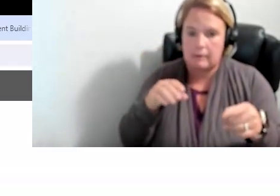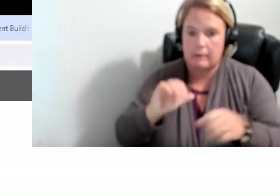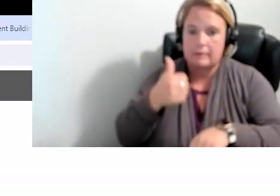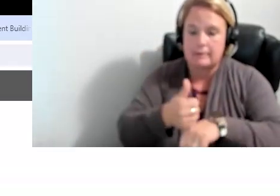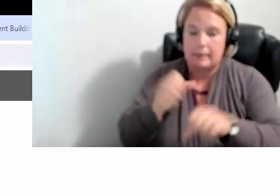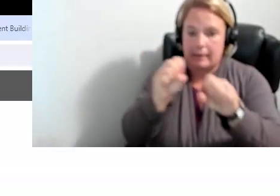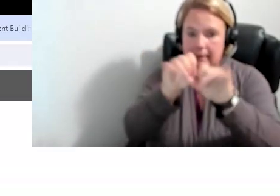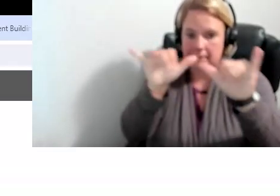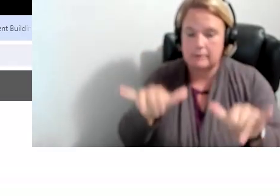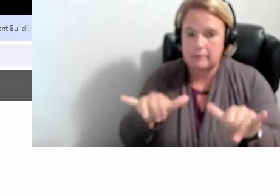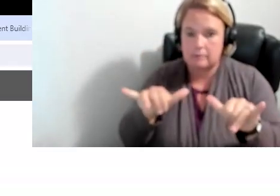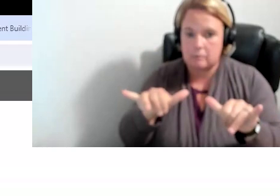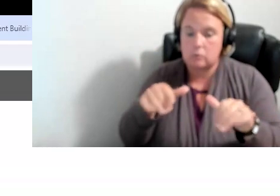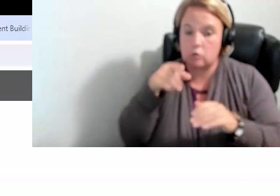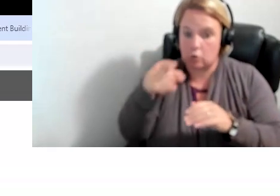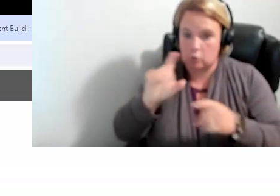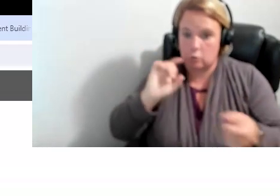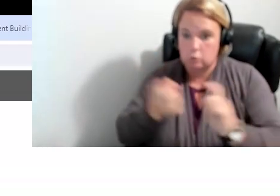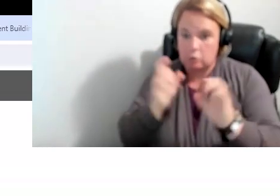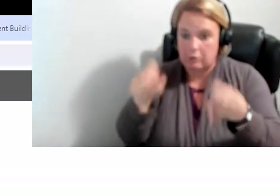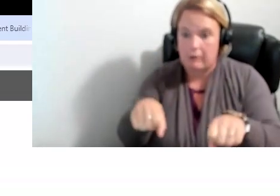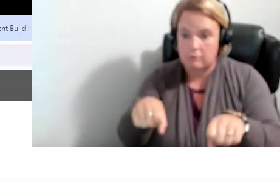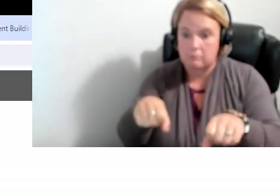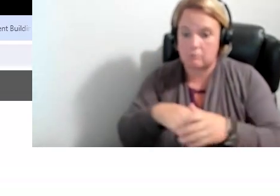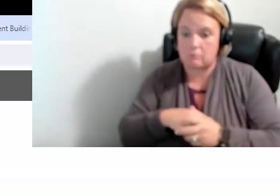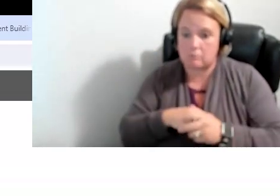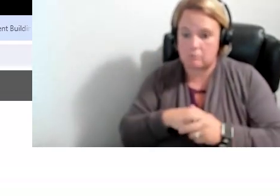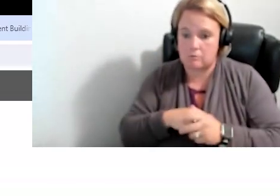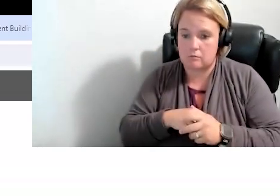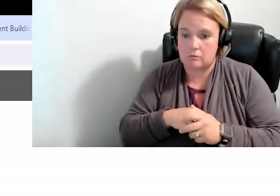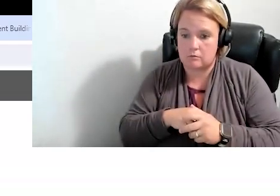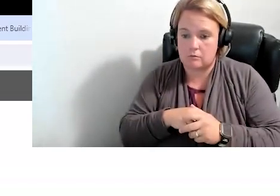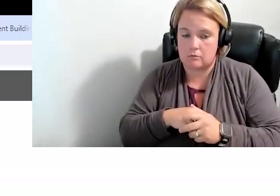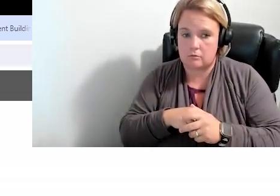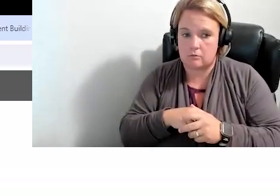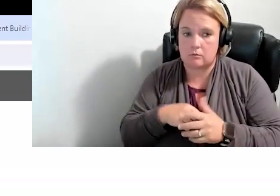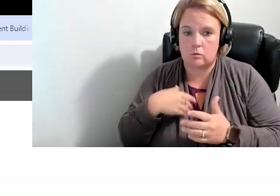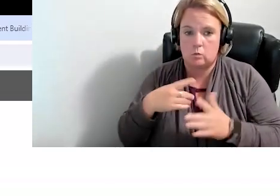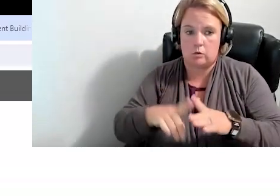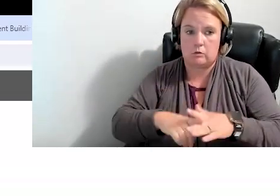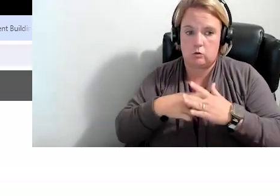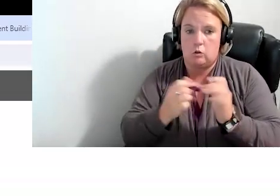which you can, as an instructor, change. This is just the one we started out with.